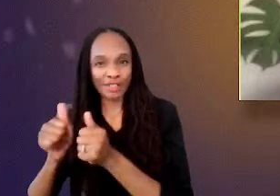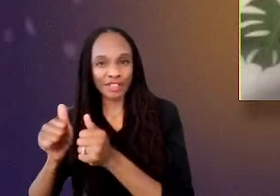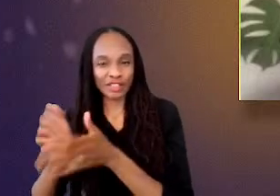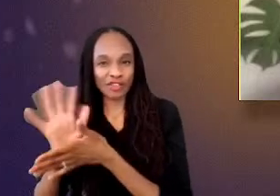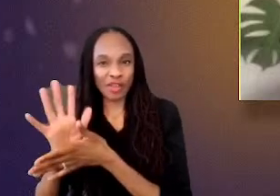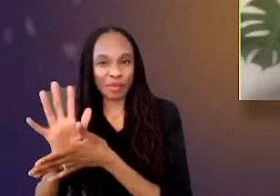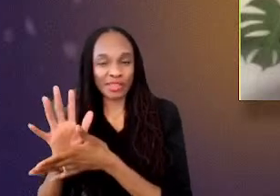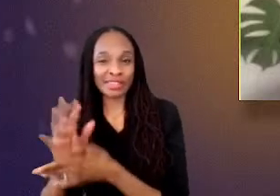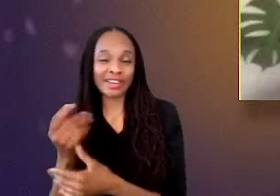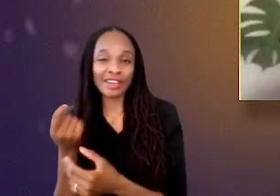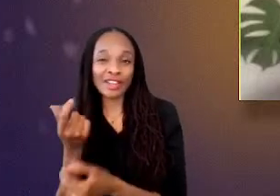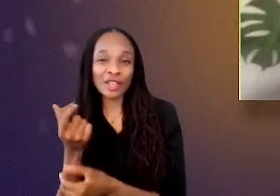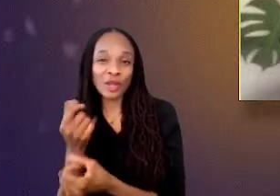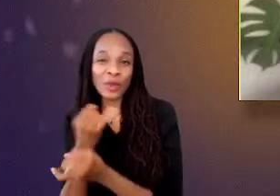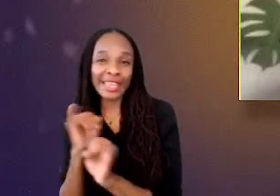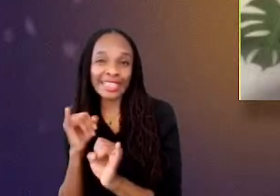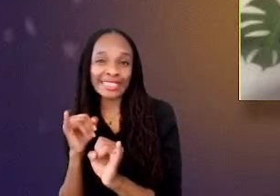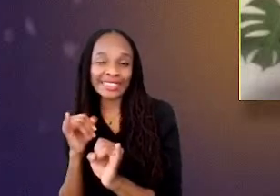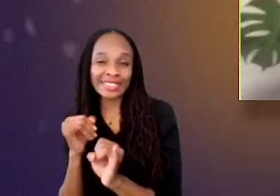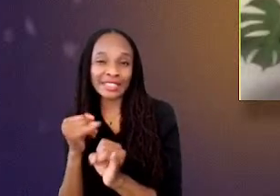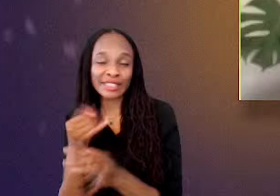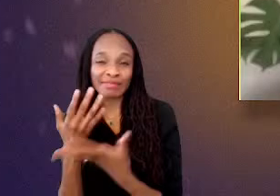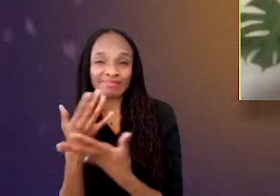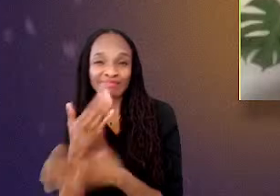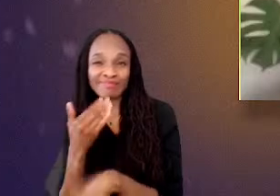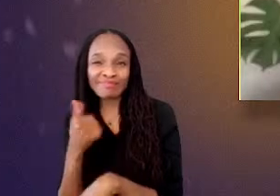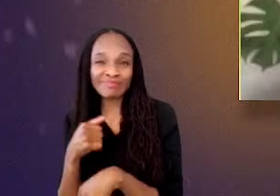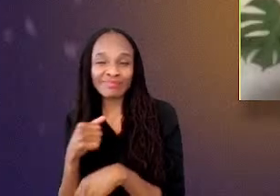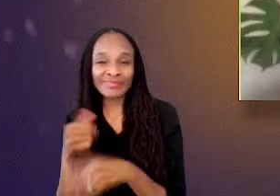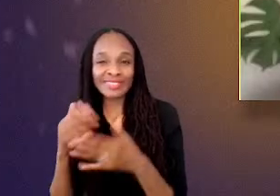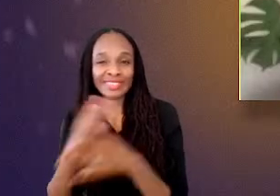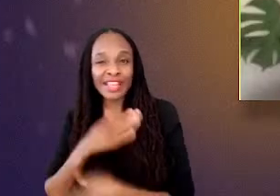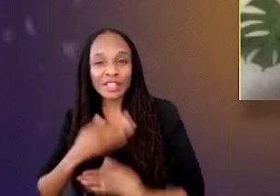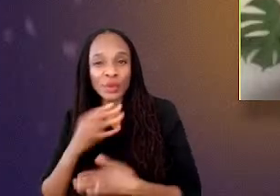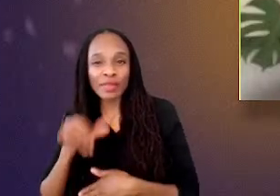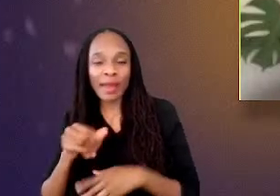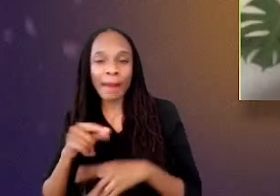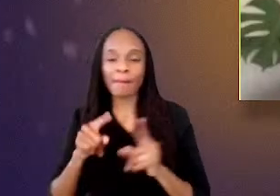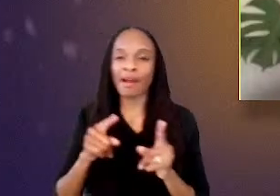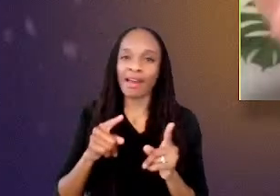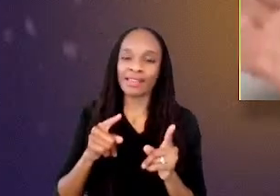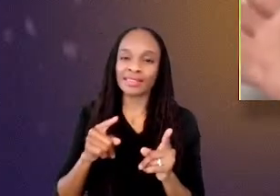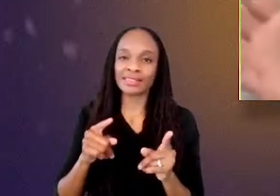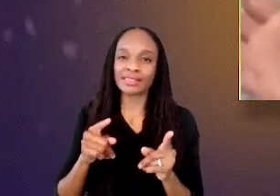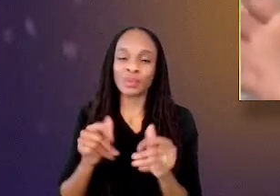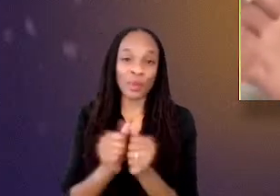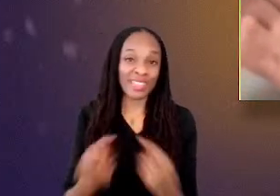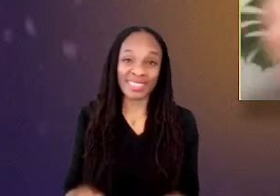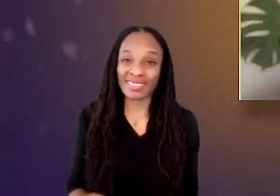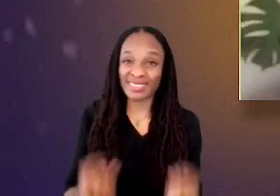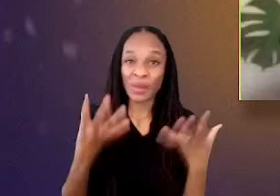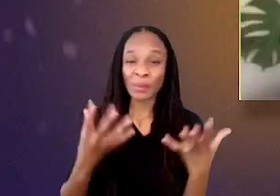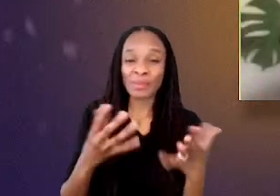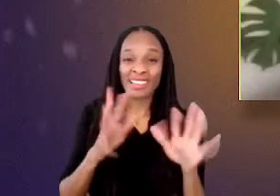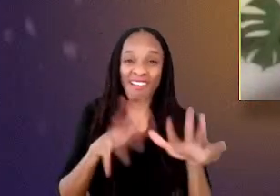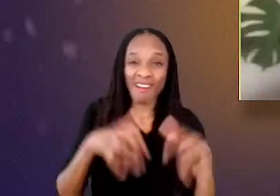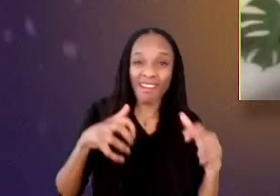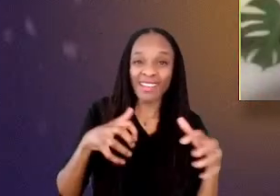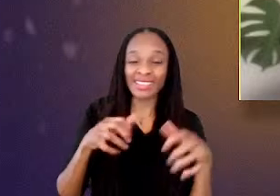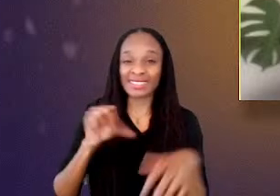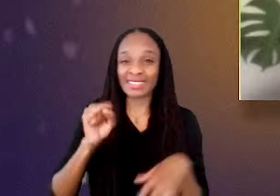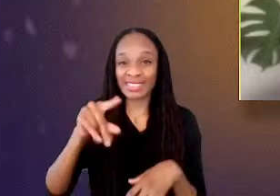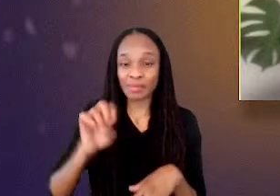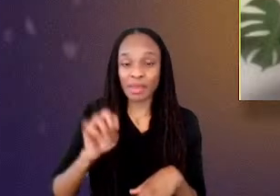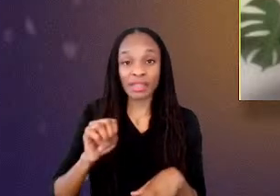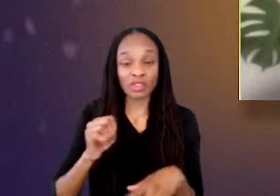indie darlings and enjoy this moment, right? But then the amount of space and audience, and I'm sure programmers have to consider audience too. Like, you